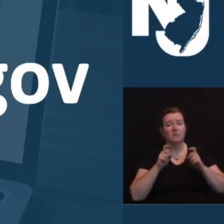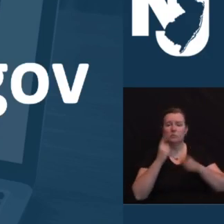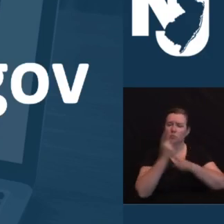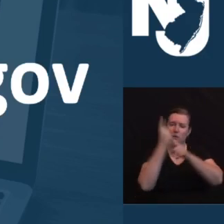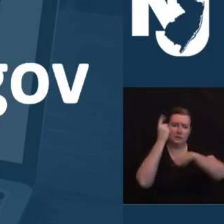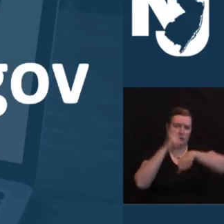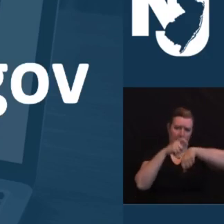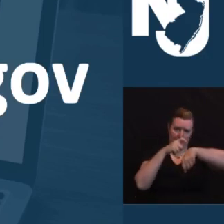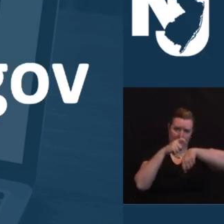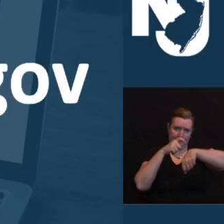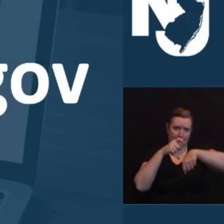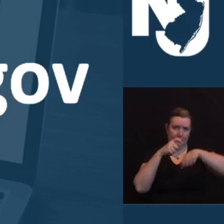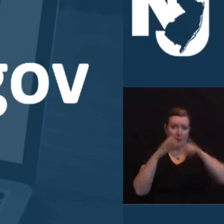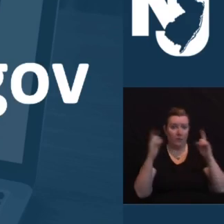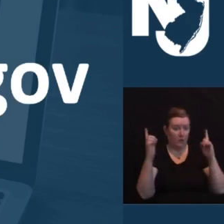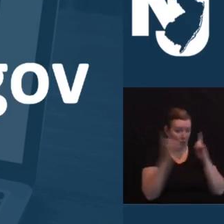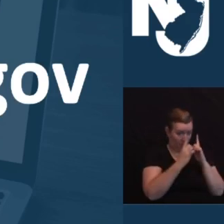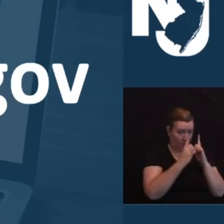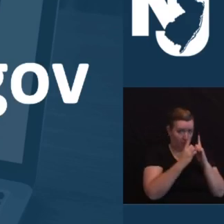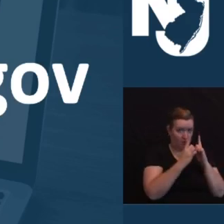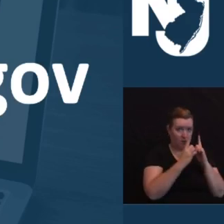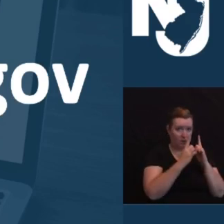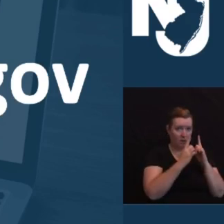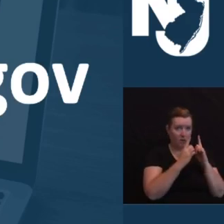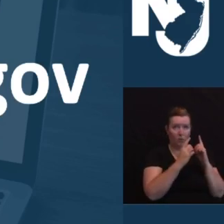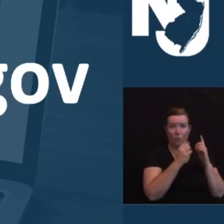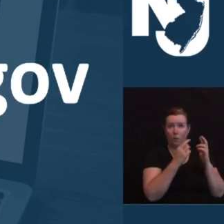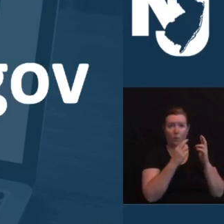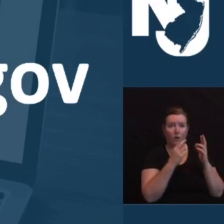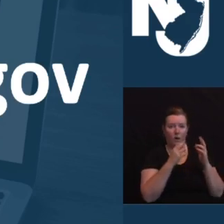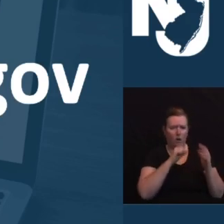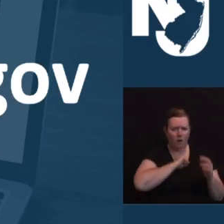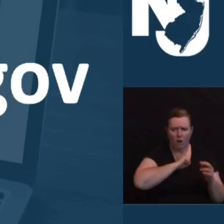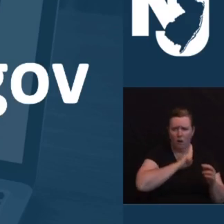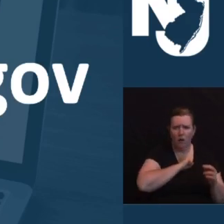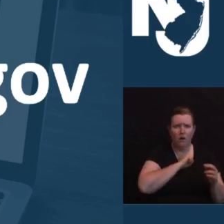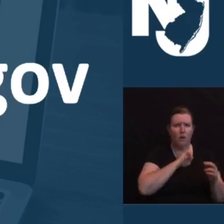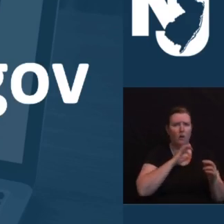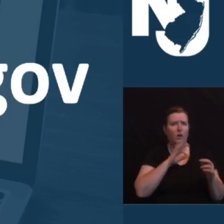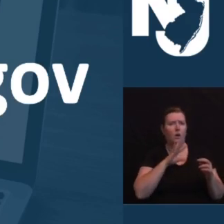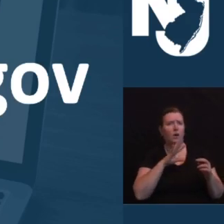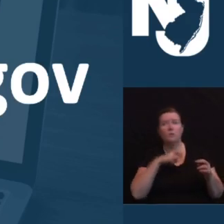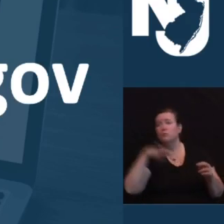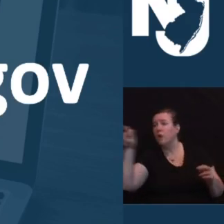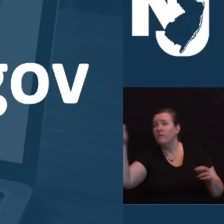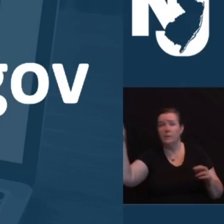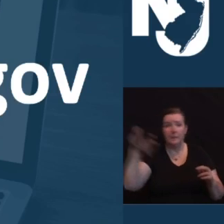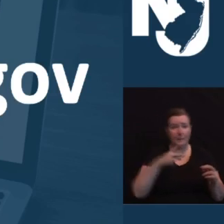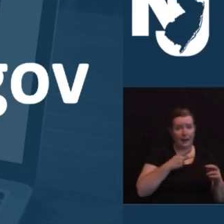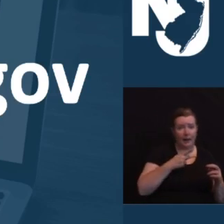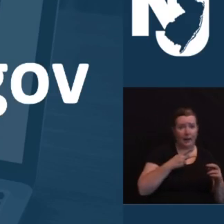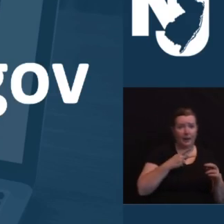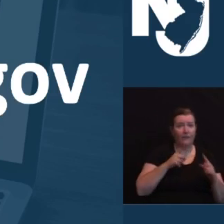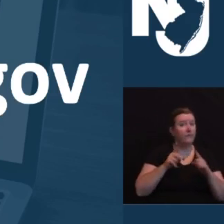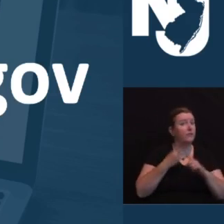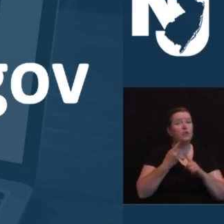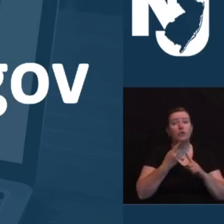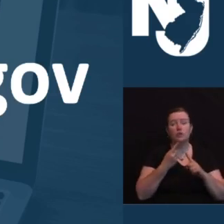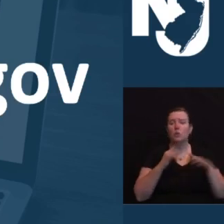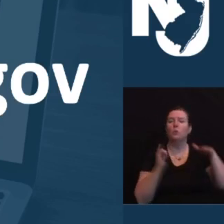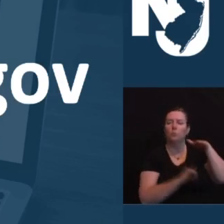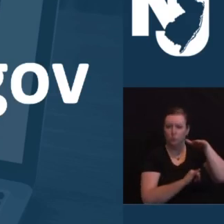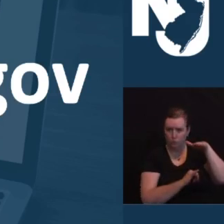exposed, the minute you get symptoms, the minute you've come back from traveling, quarantine first, wait